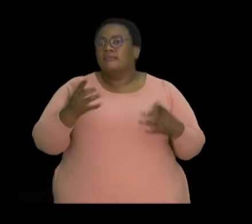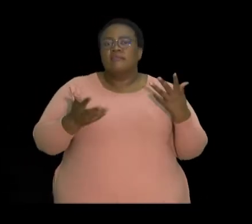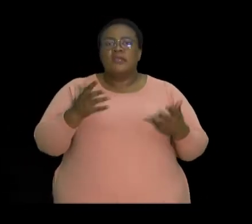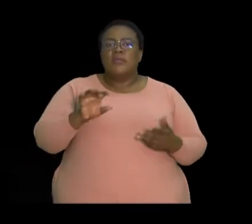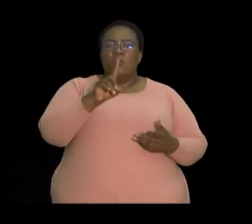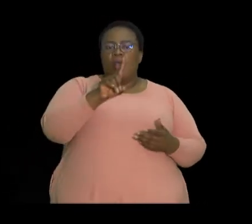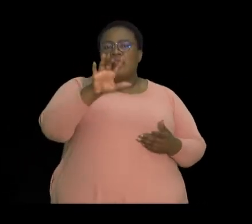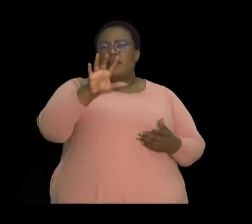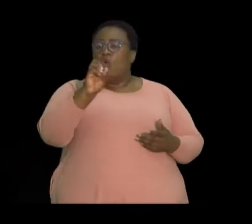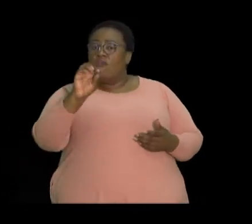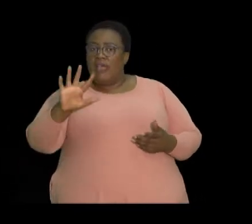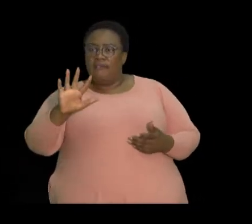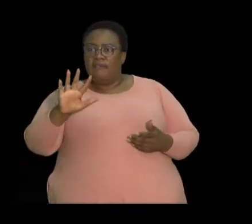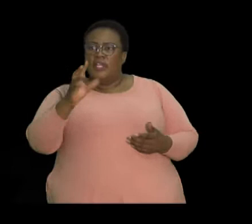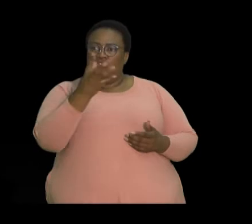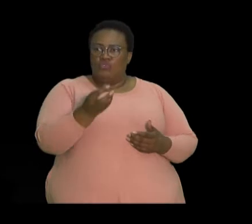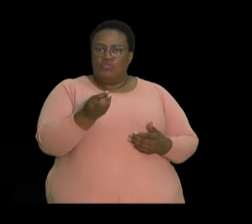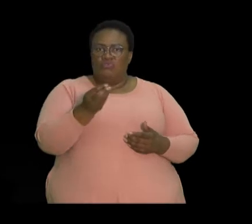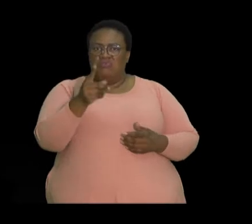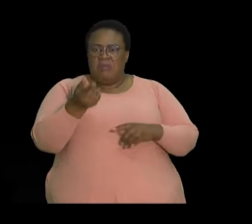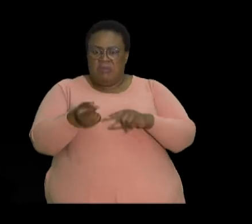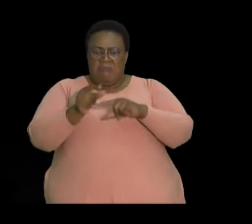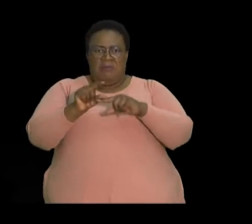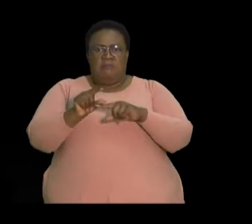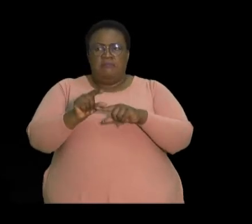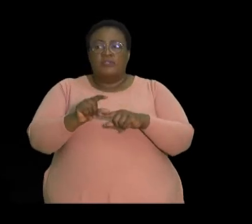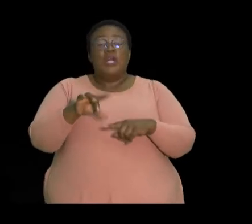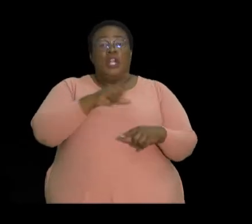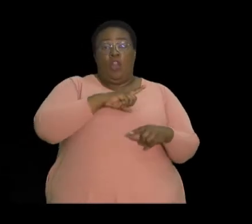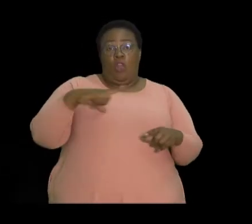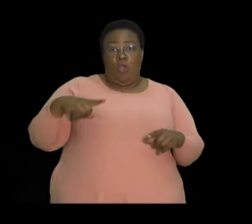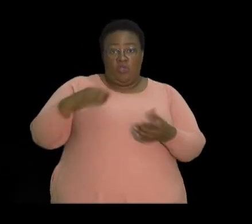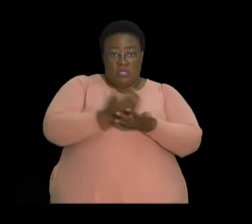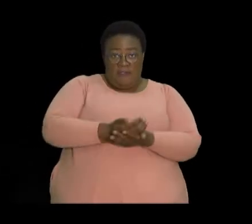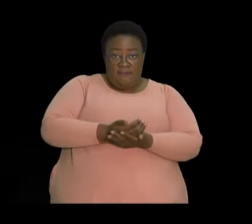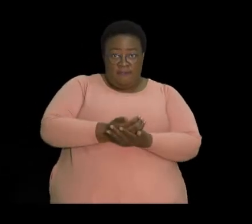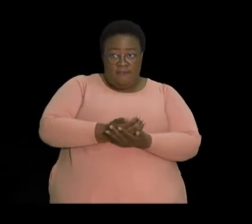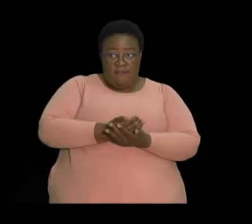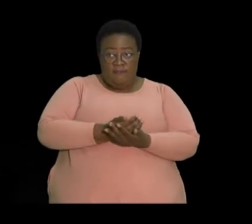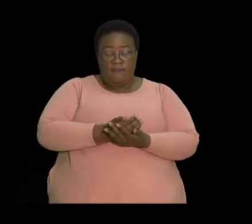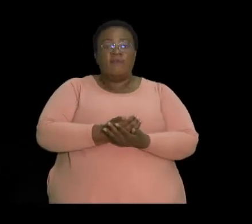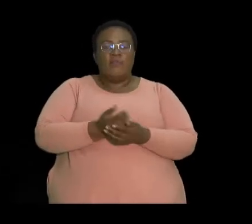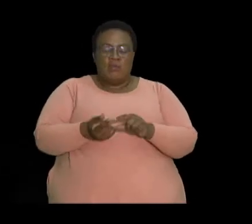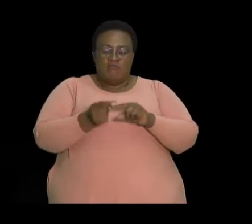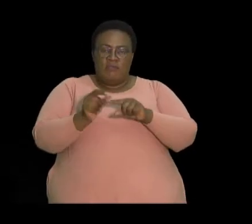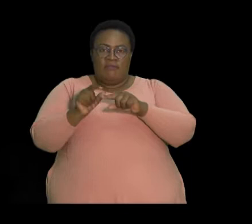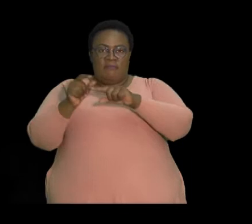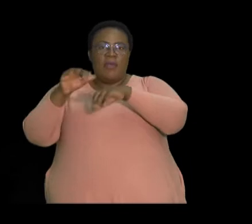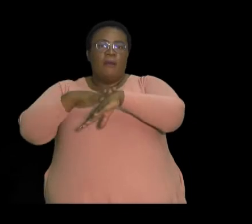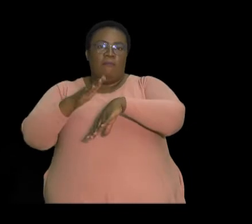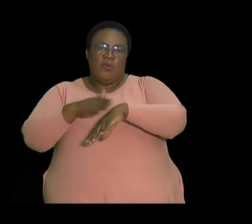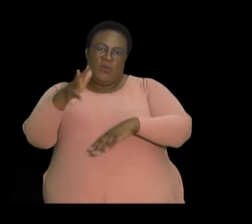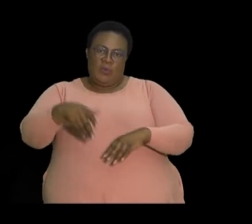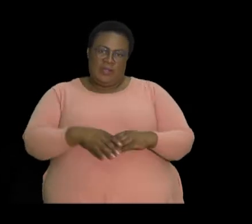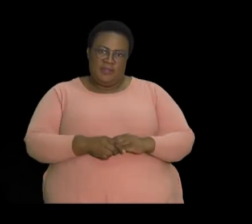Rand that you will have there. So as a result, the longer you save for, the more interest you are going to earn on your